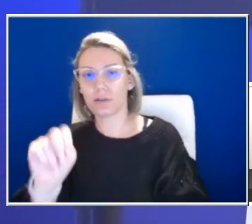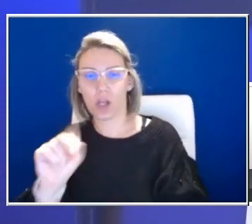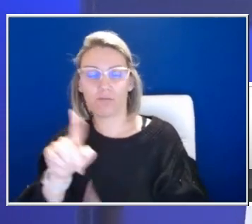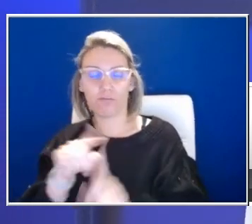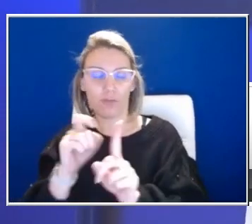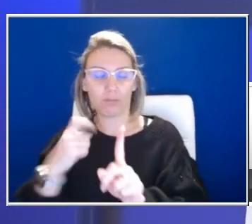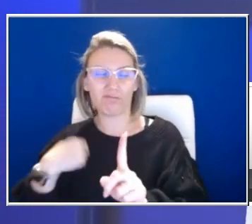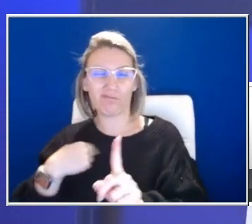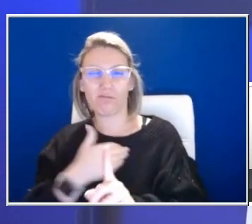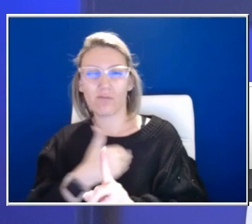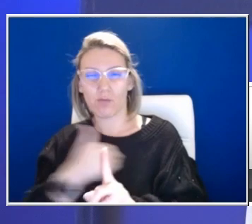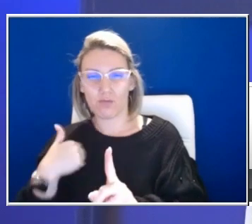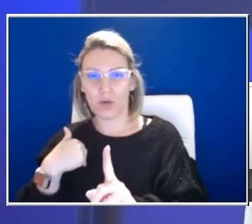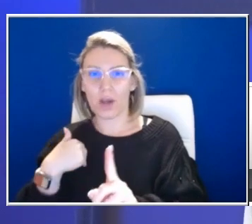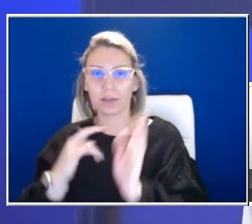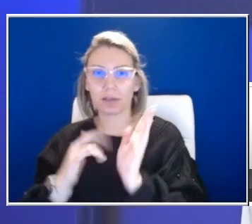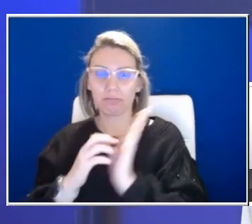things.